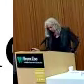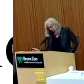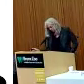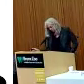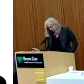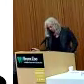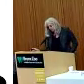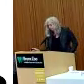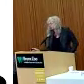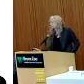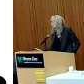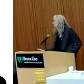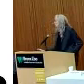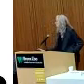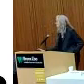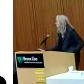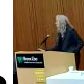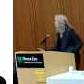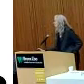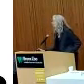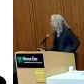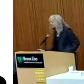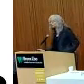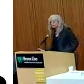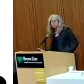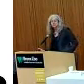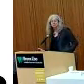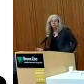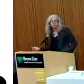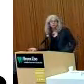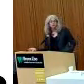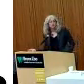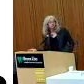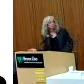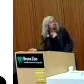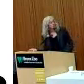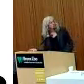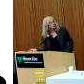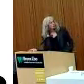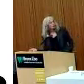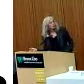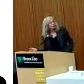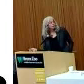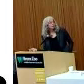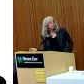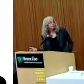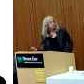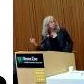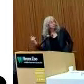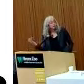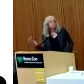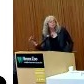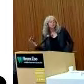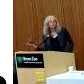mortgages this is costing homeowners of color tens of thousands of extra doll you know fees and you